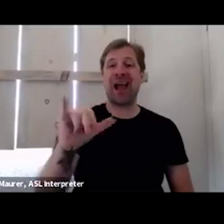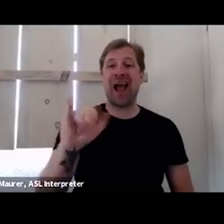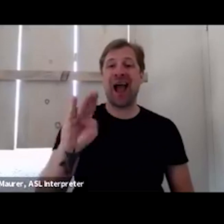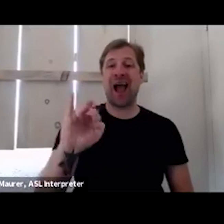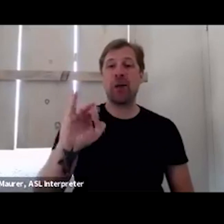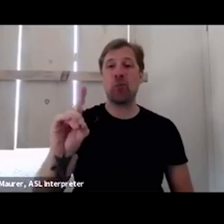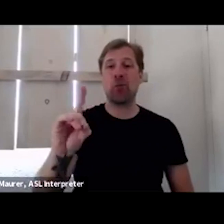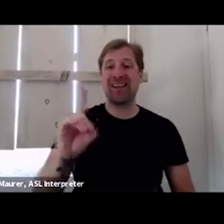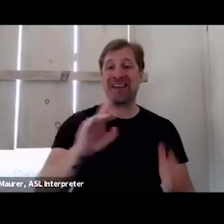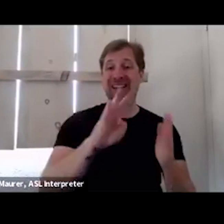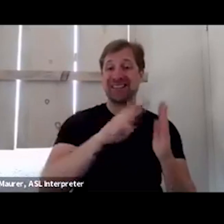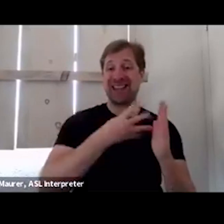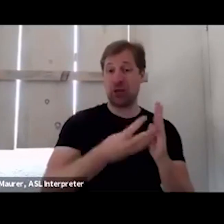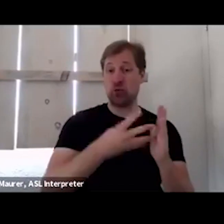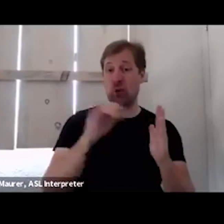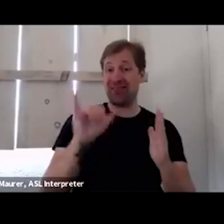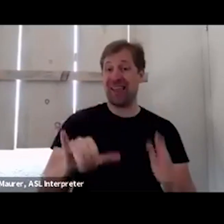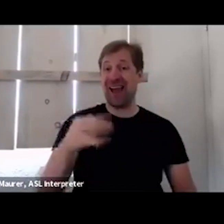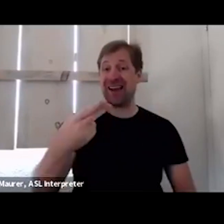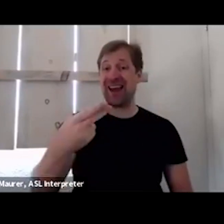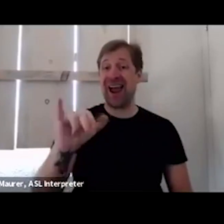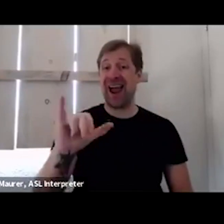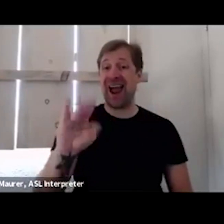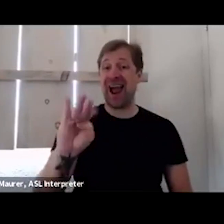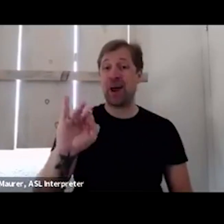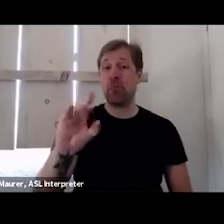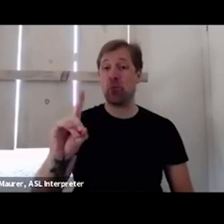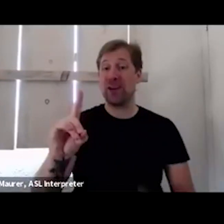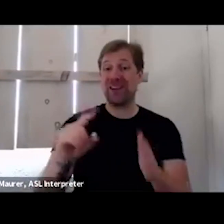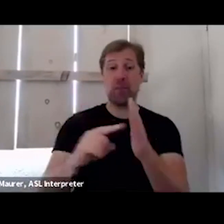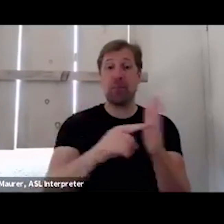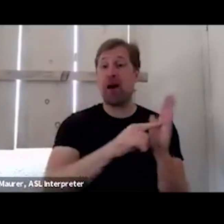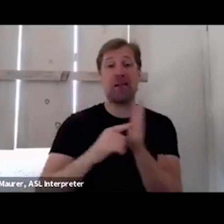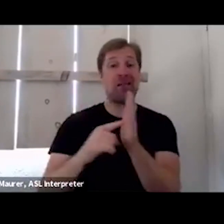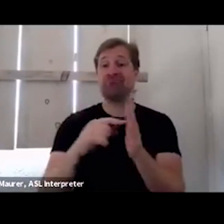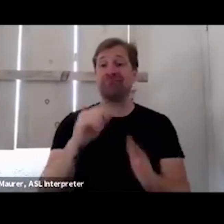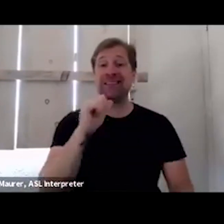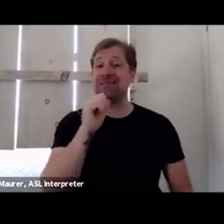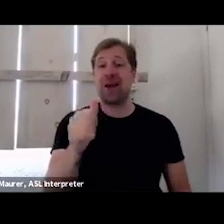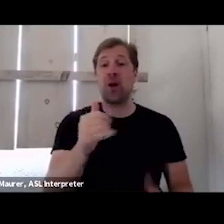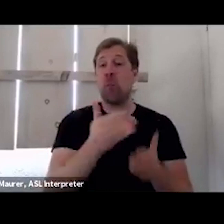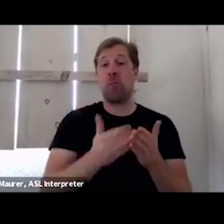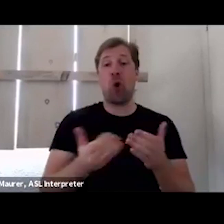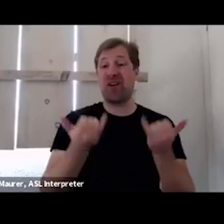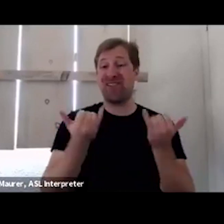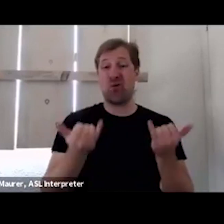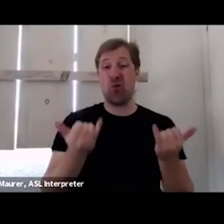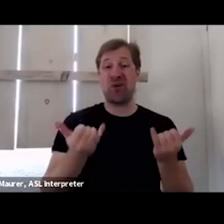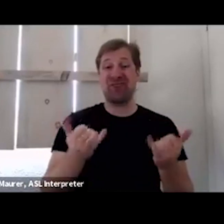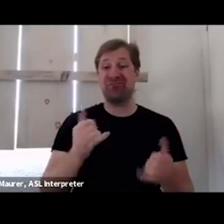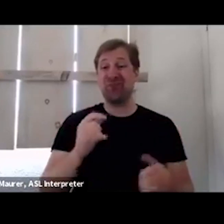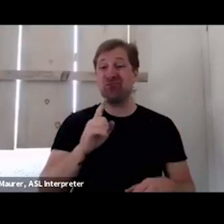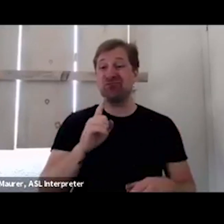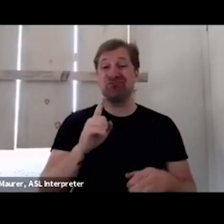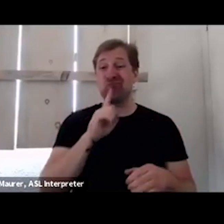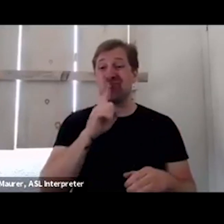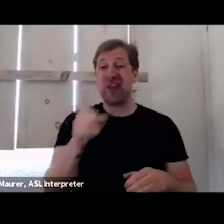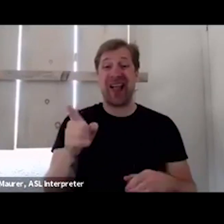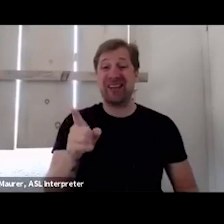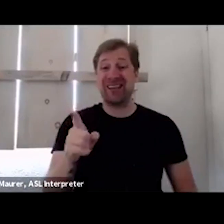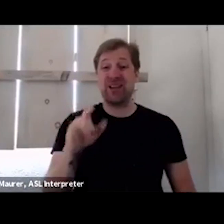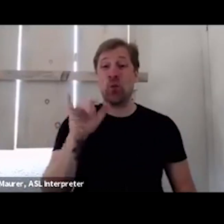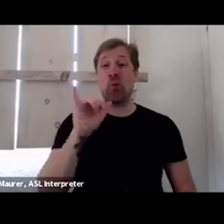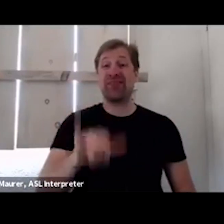A hybrid model is not a part of our current reality with a surging pandemic